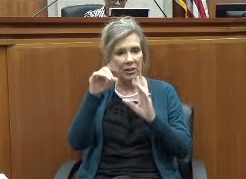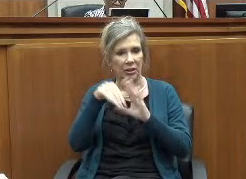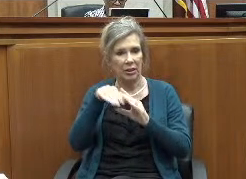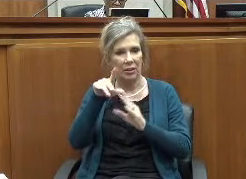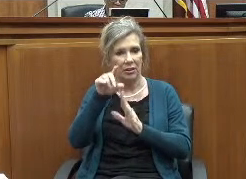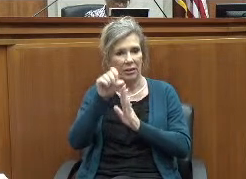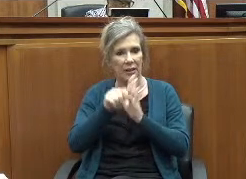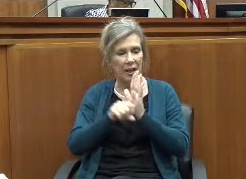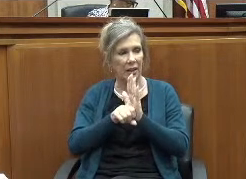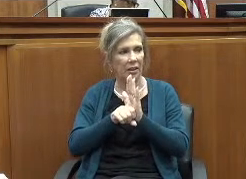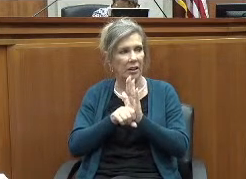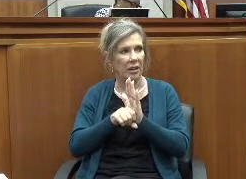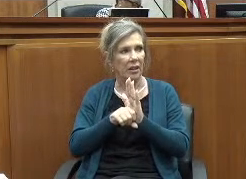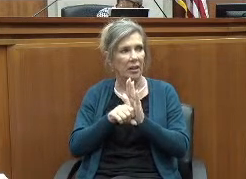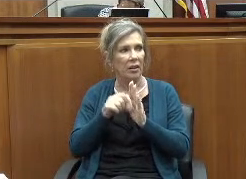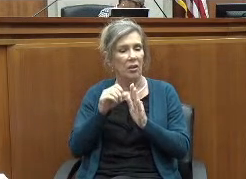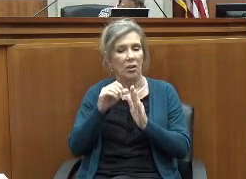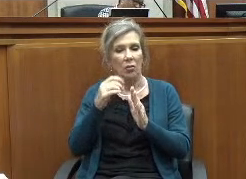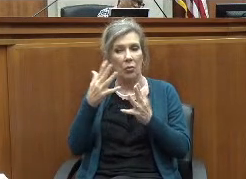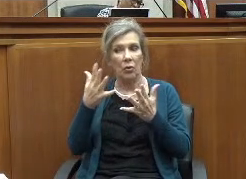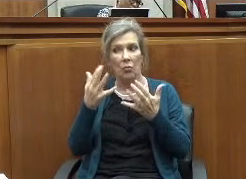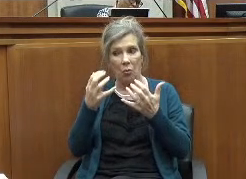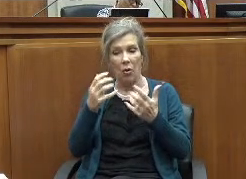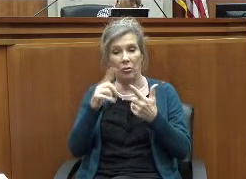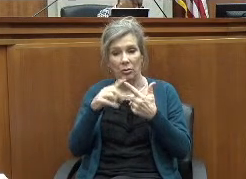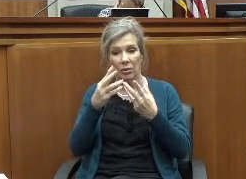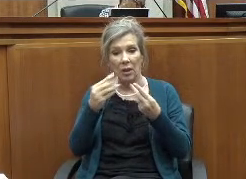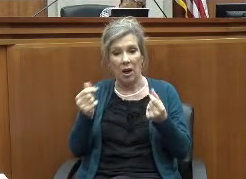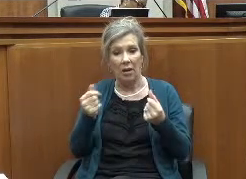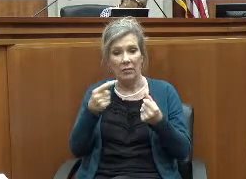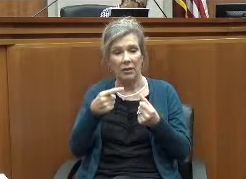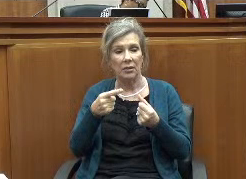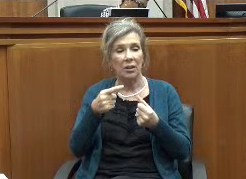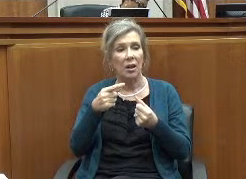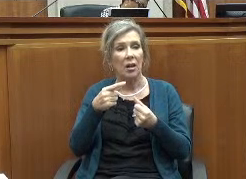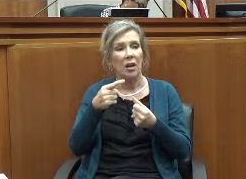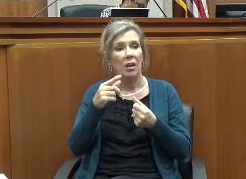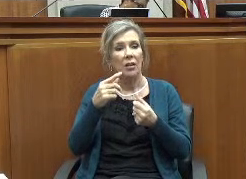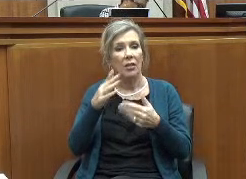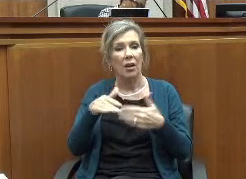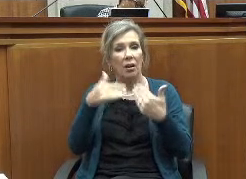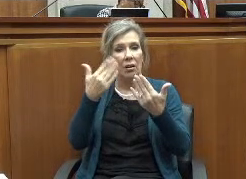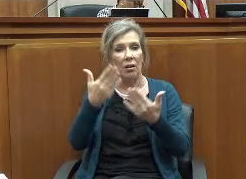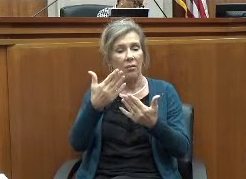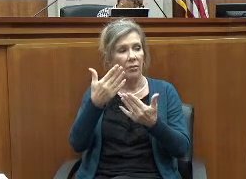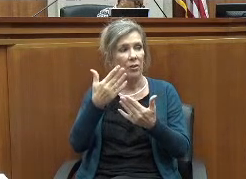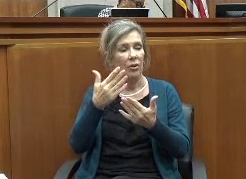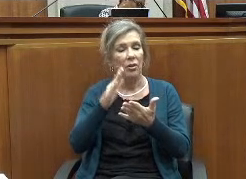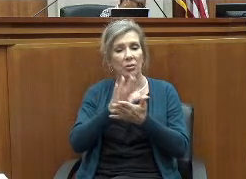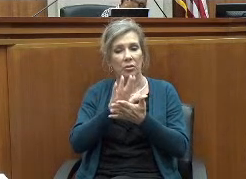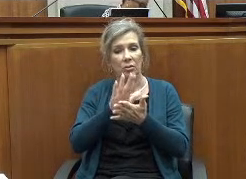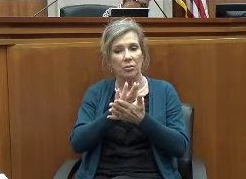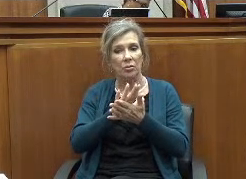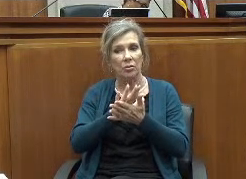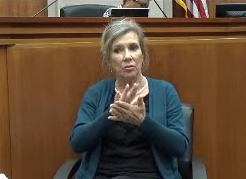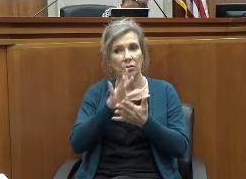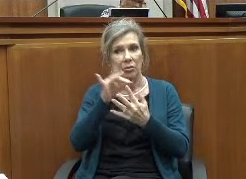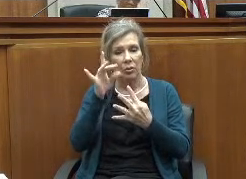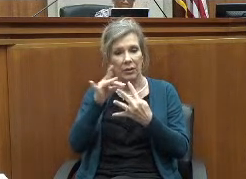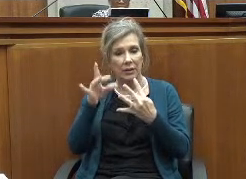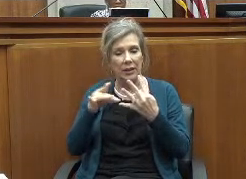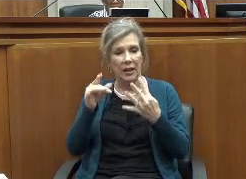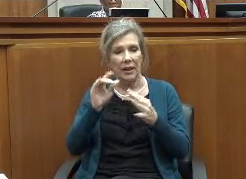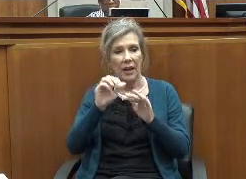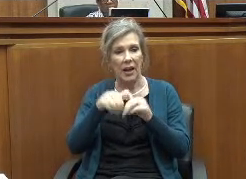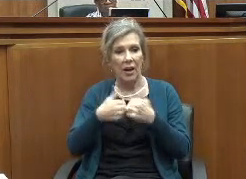puzzle we all want to solve, and in the United States, is to offer students and parents choices in how to best